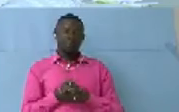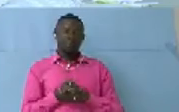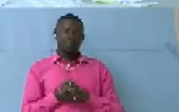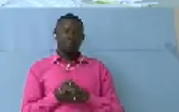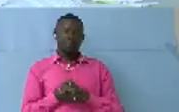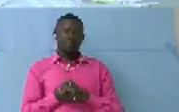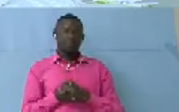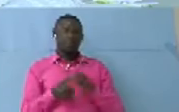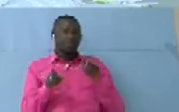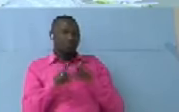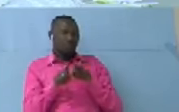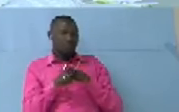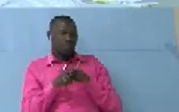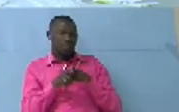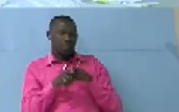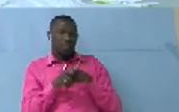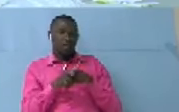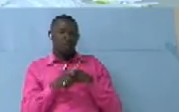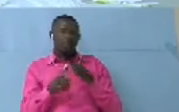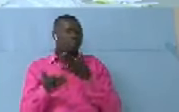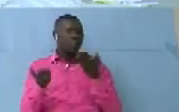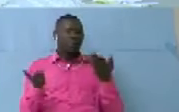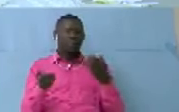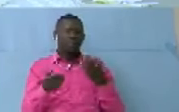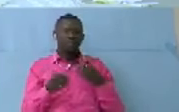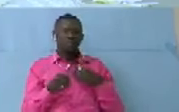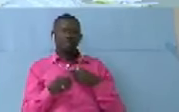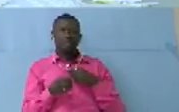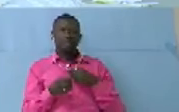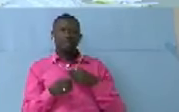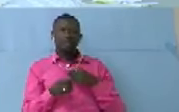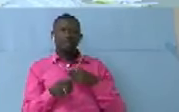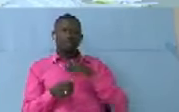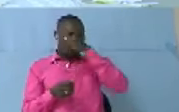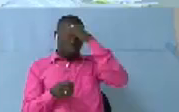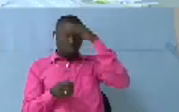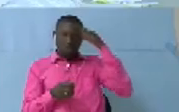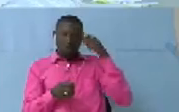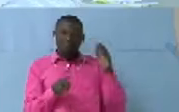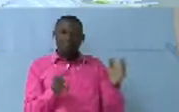Just like the maids. Many of the maids in our homes.